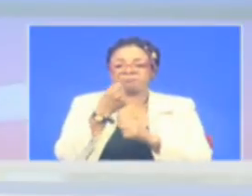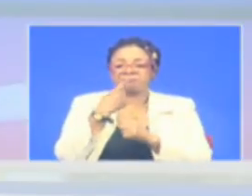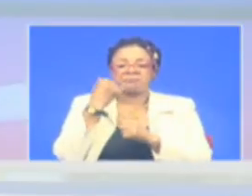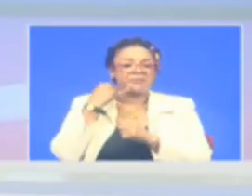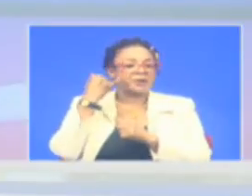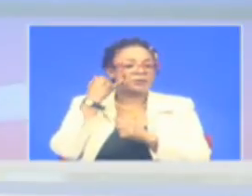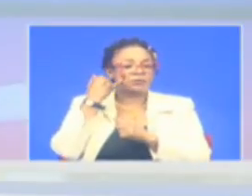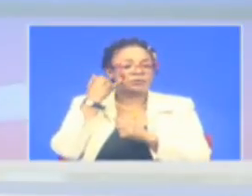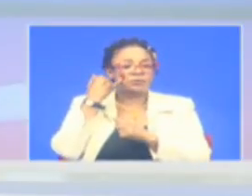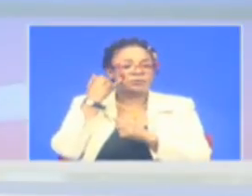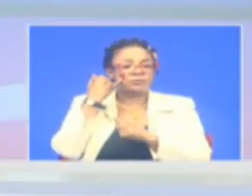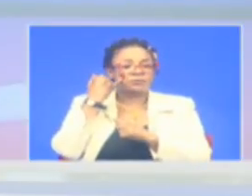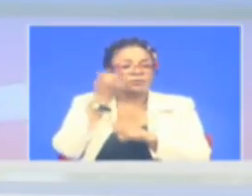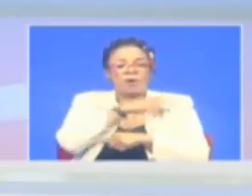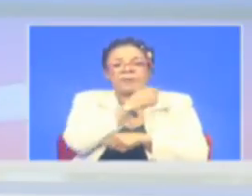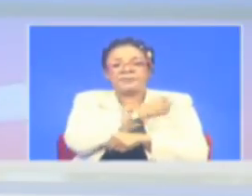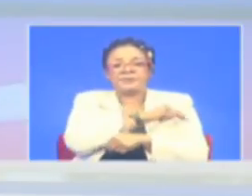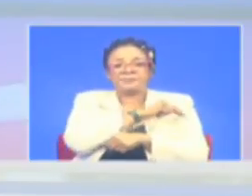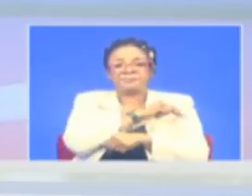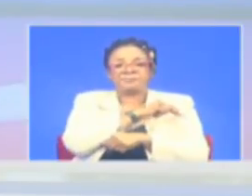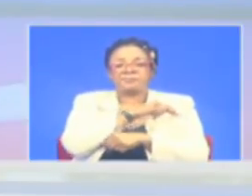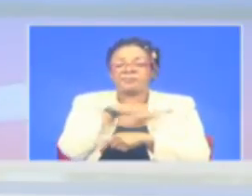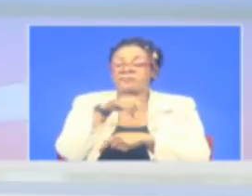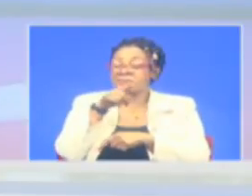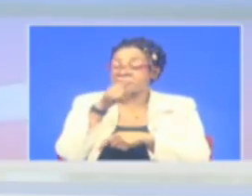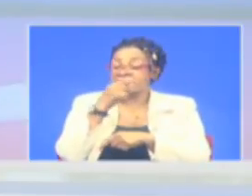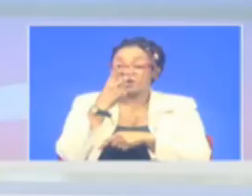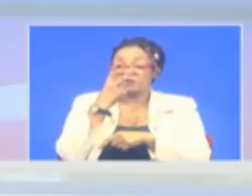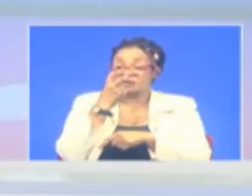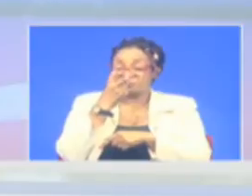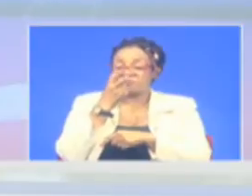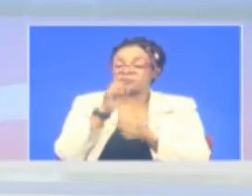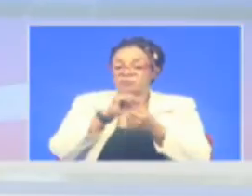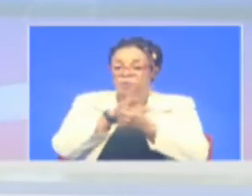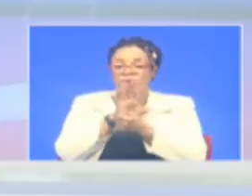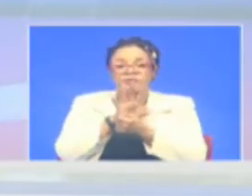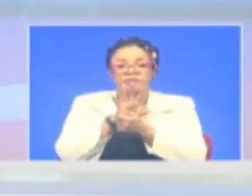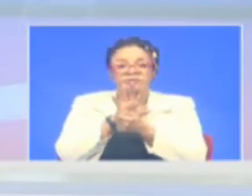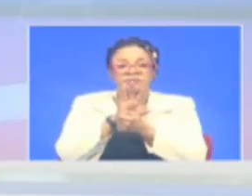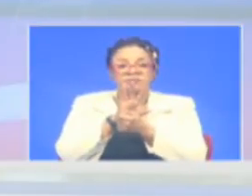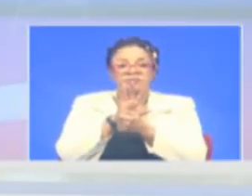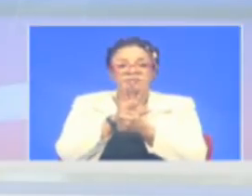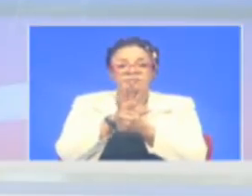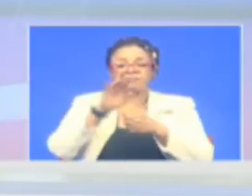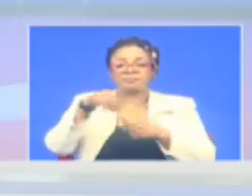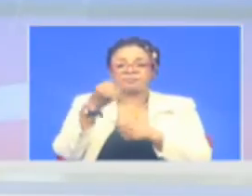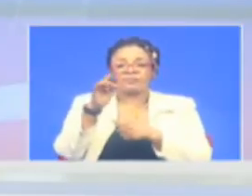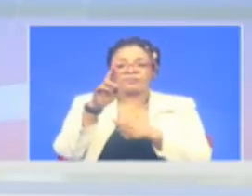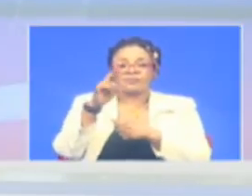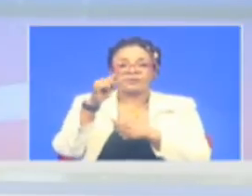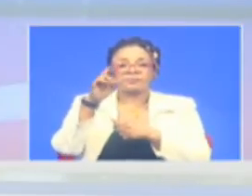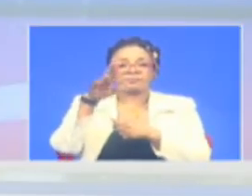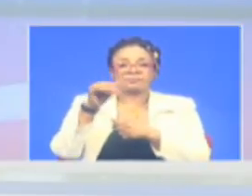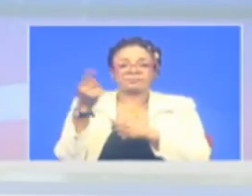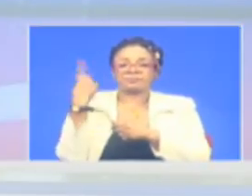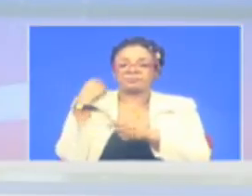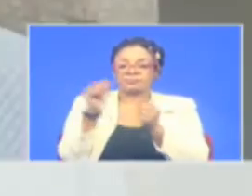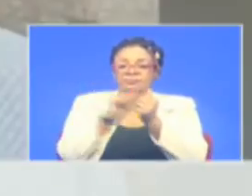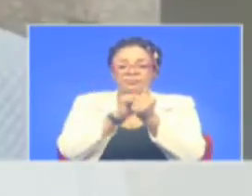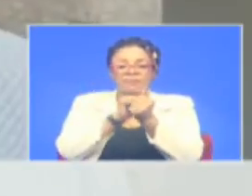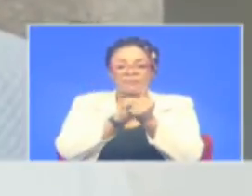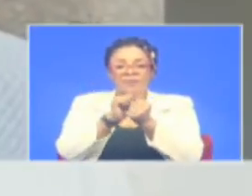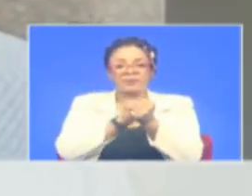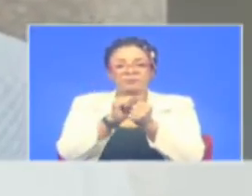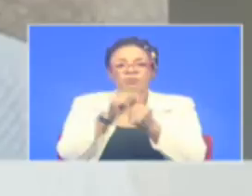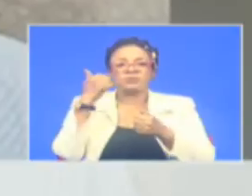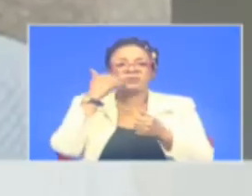Nursing Home in what is suspected to be a case of COVID-19. Njuguna fell ill last Friday and was admitted at the